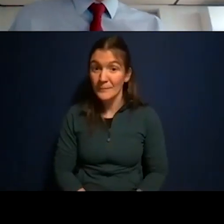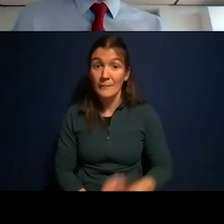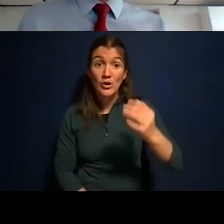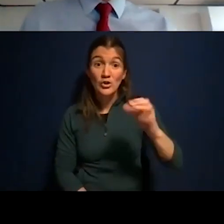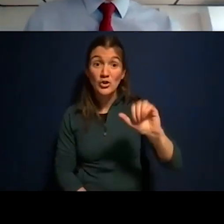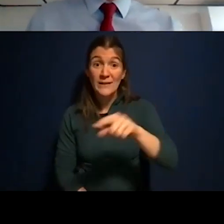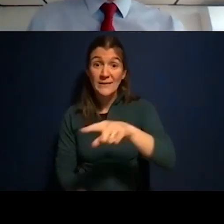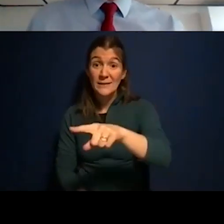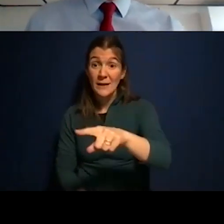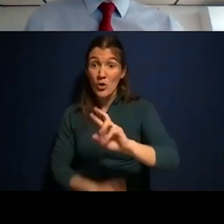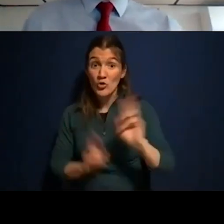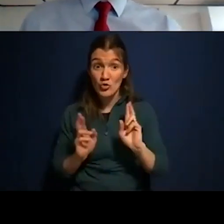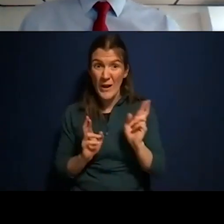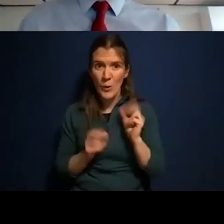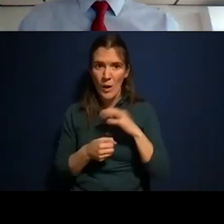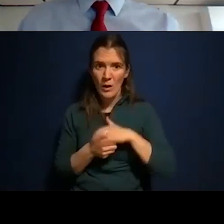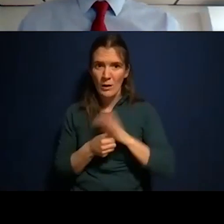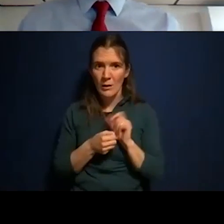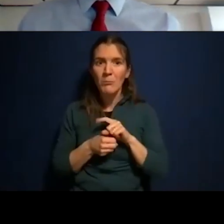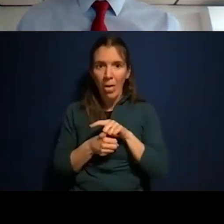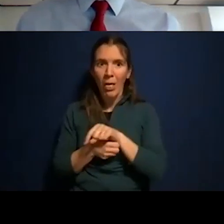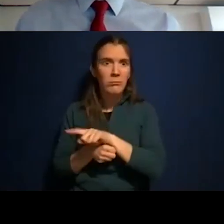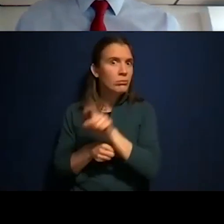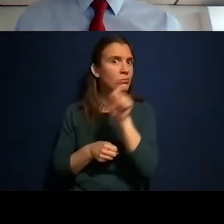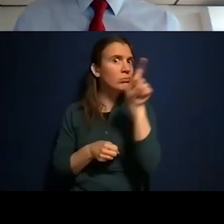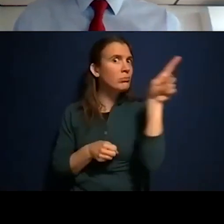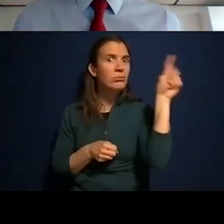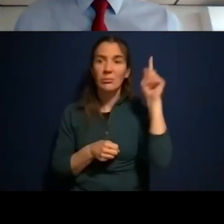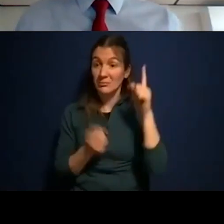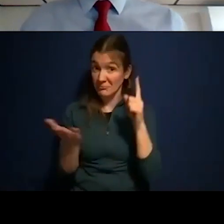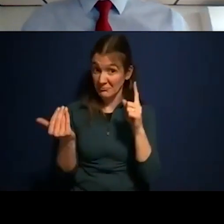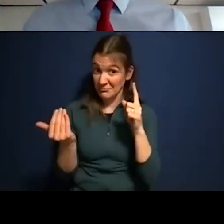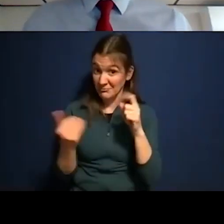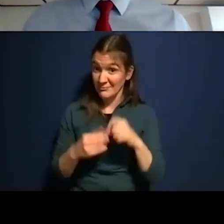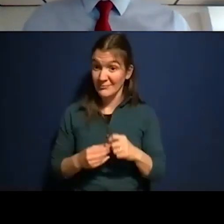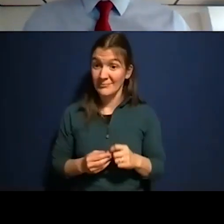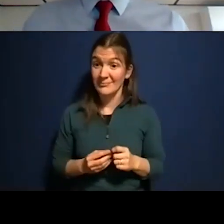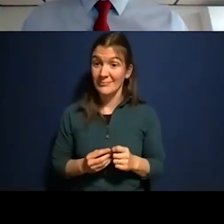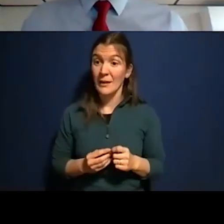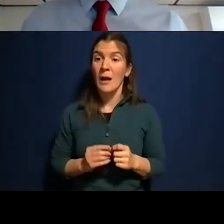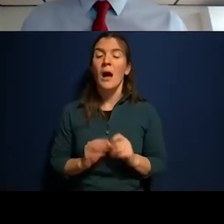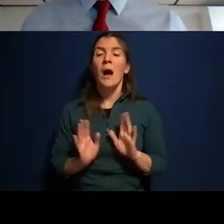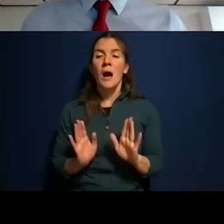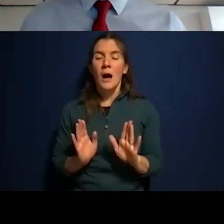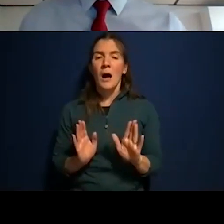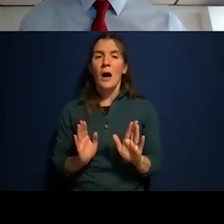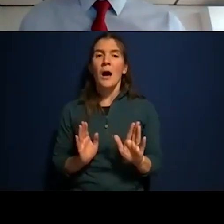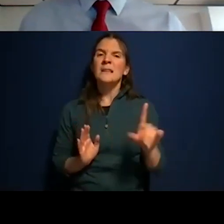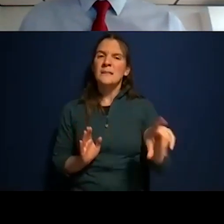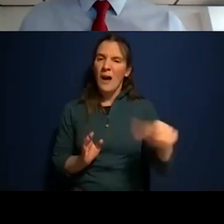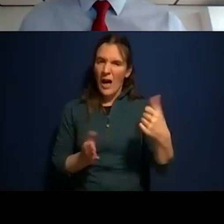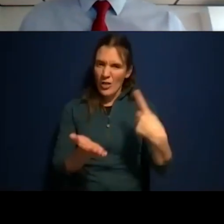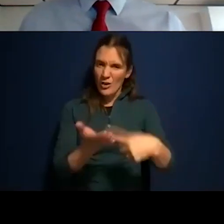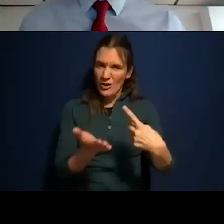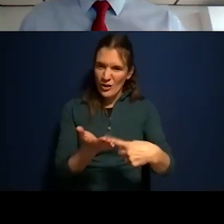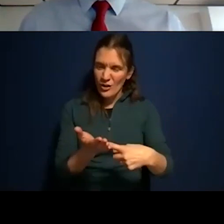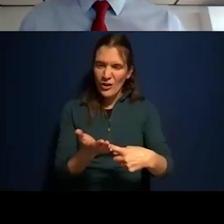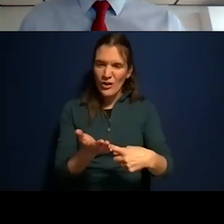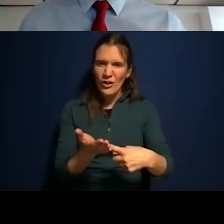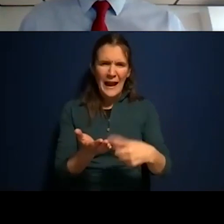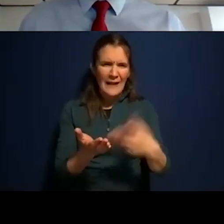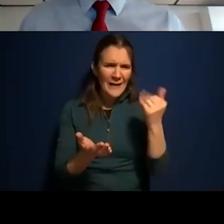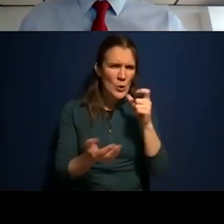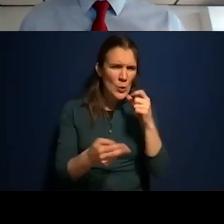Jessica, your worms. I wanted to open was just something that came up earlier that I think Daniel brought up, or maybe